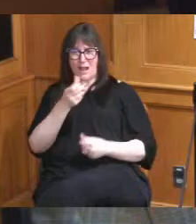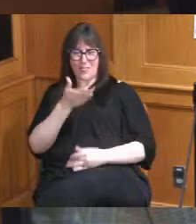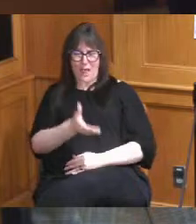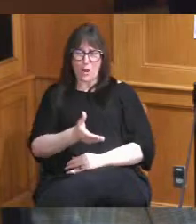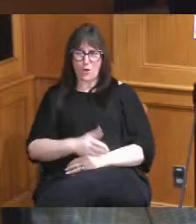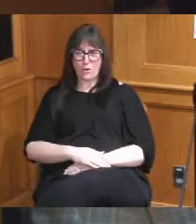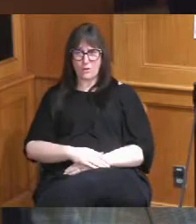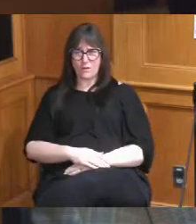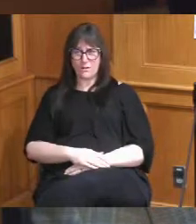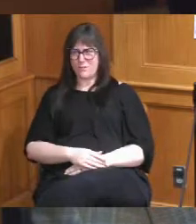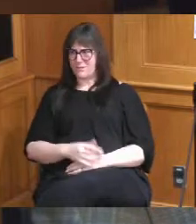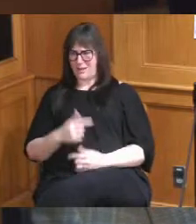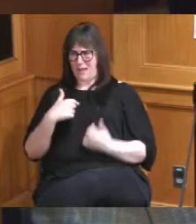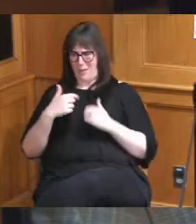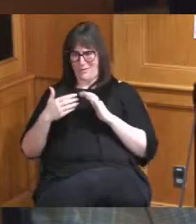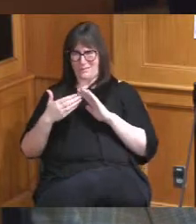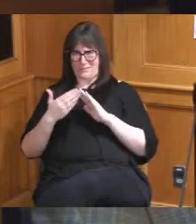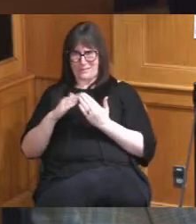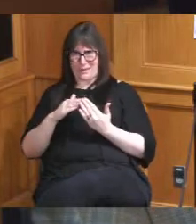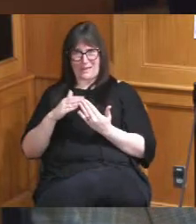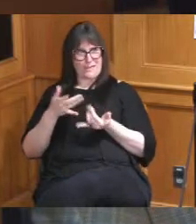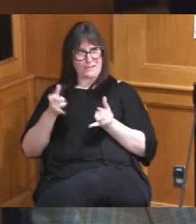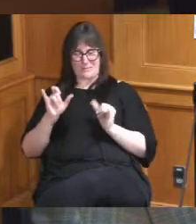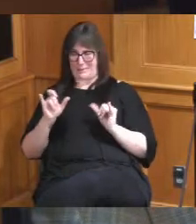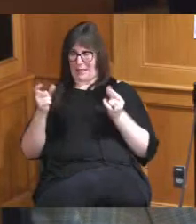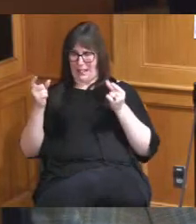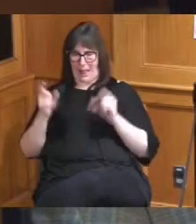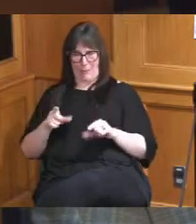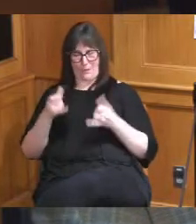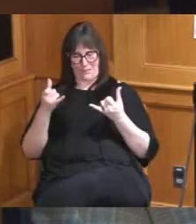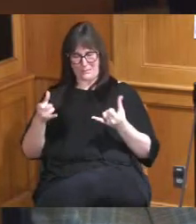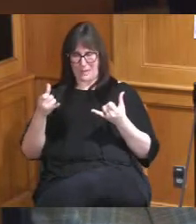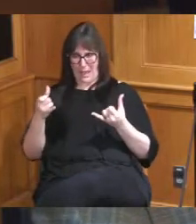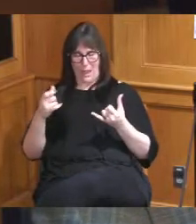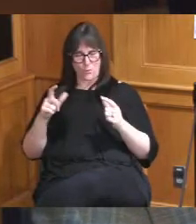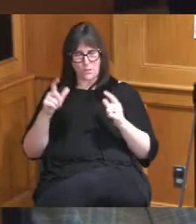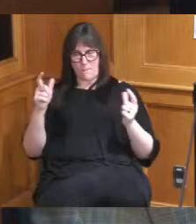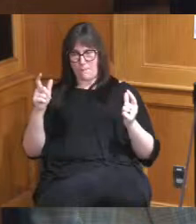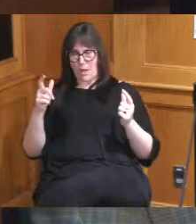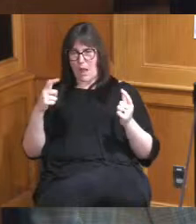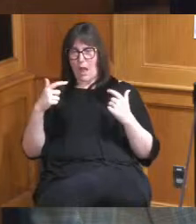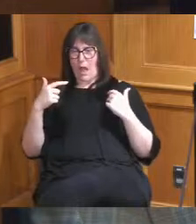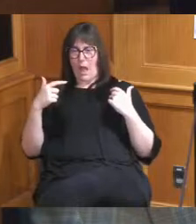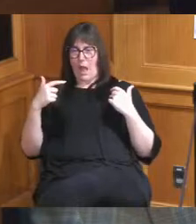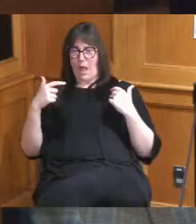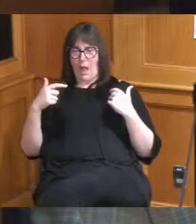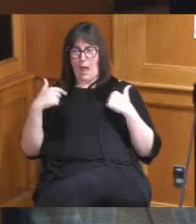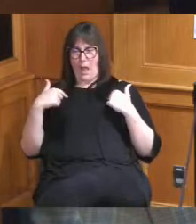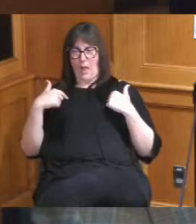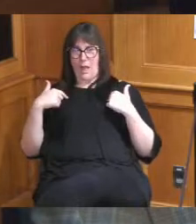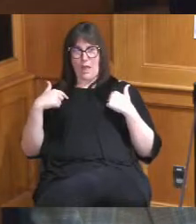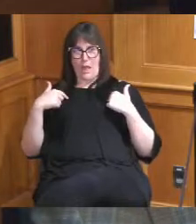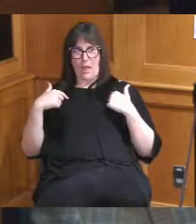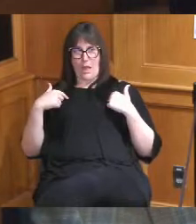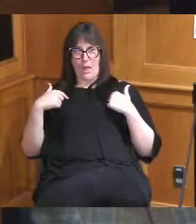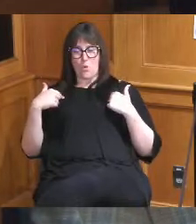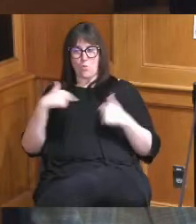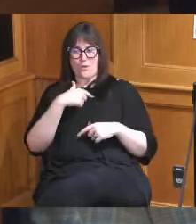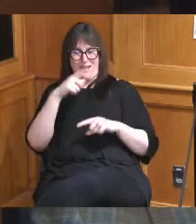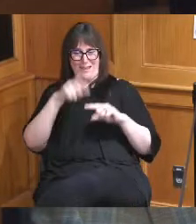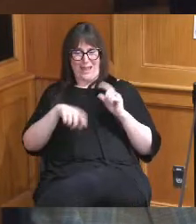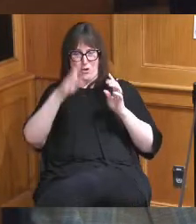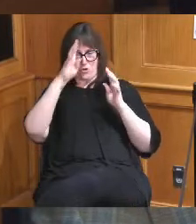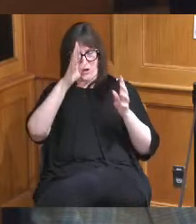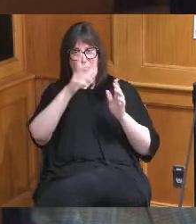was at the city, they still have it in. That was one of the biggest things I ever did was prompt pay law. Now, we can't create the law, but we